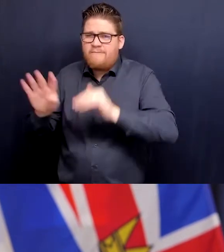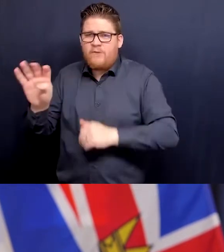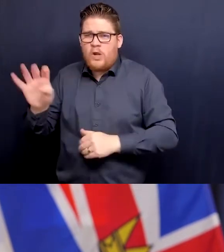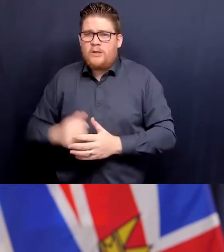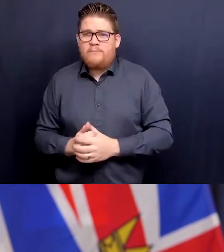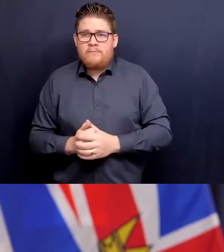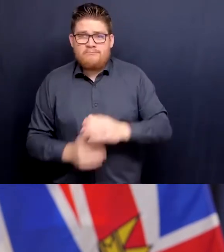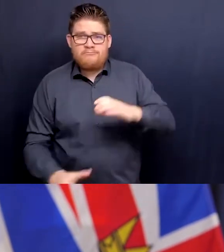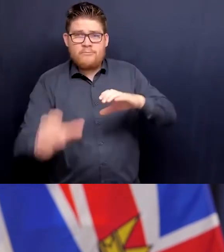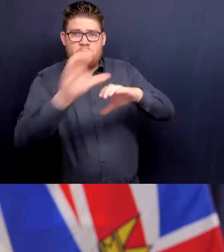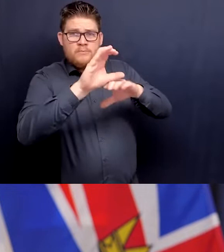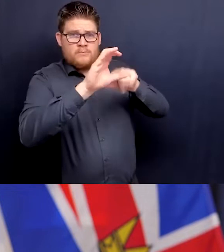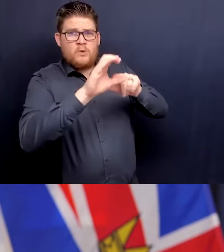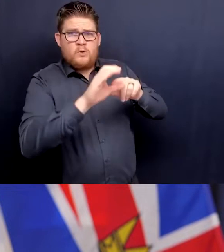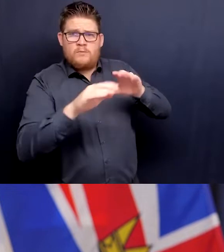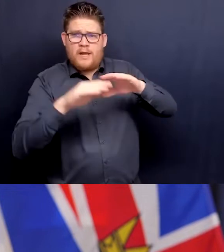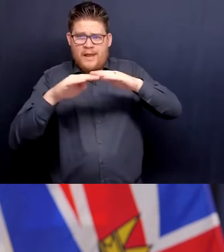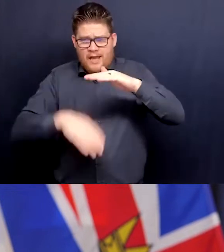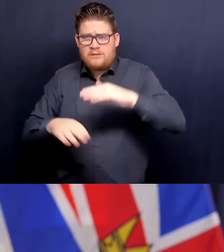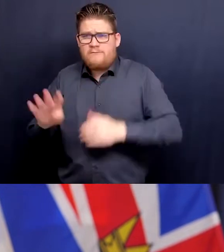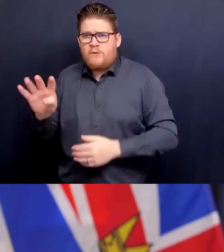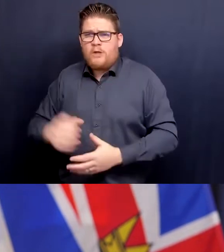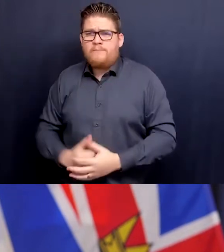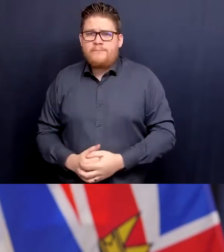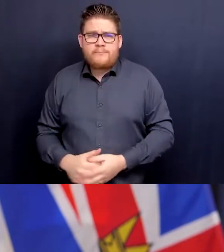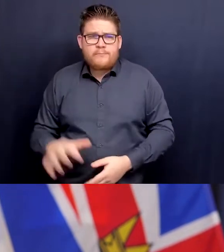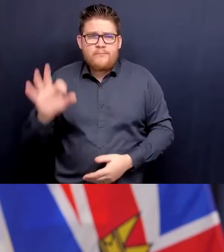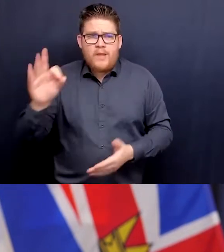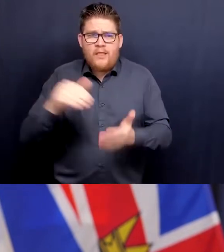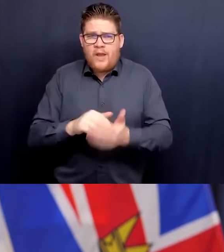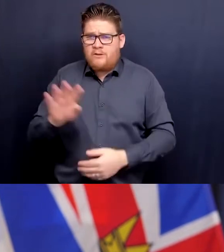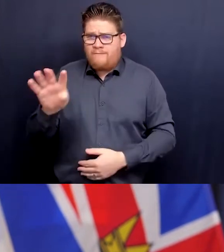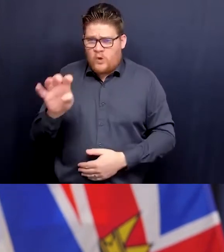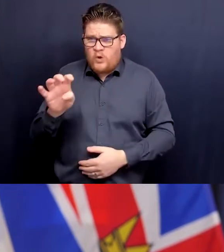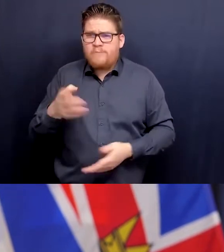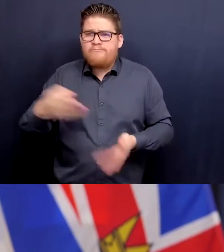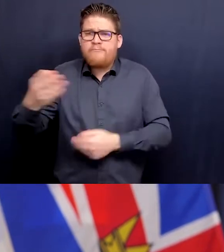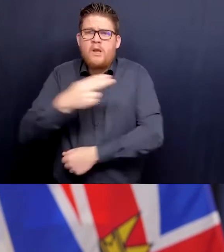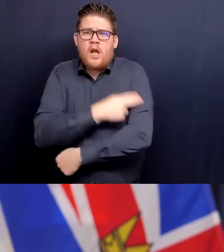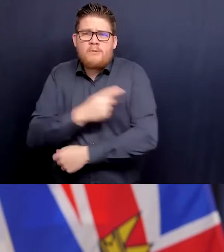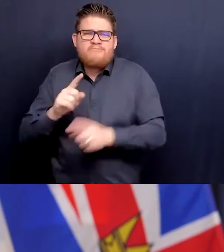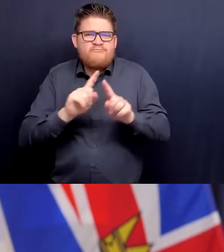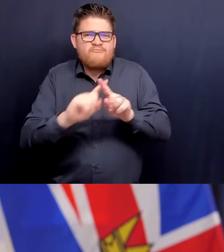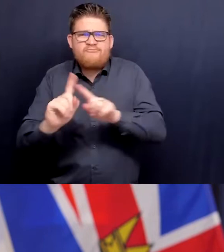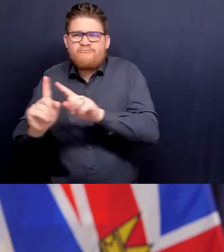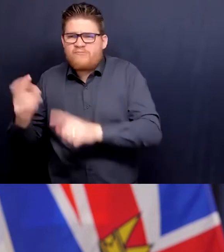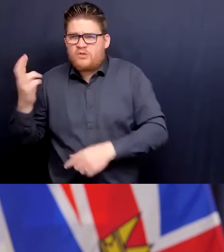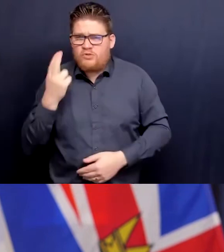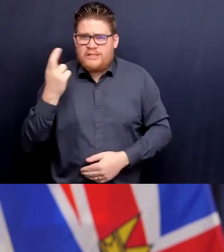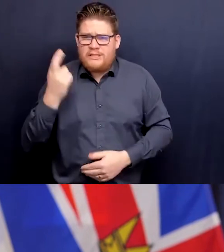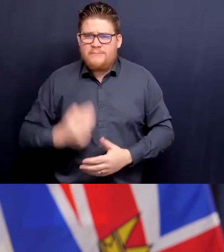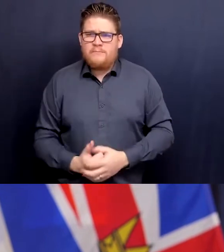people in our acute care facilities, and of course, people dealing with challenges in long-term care. And I must say that I was